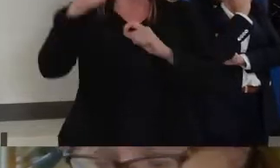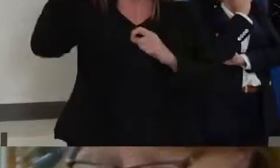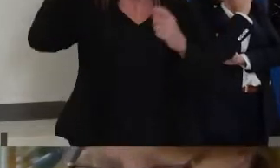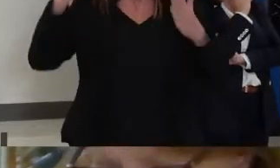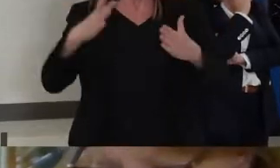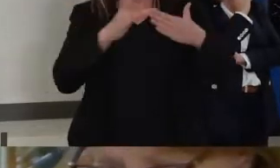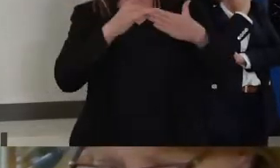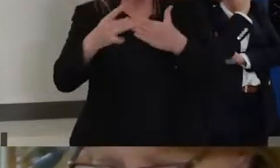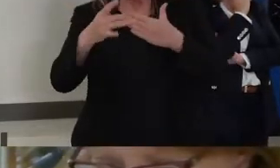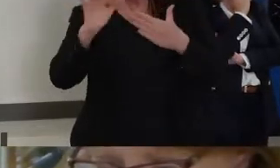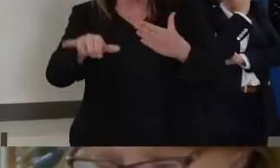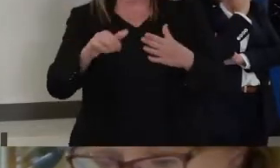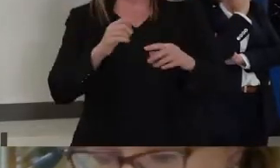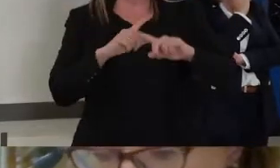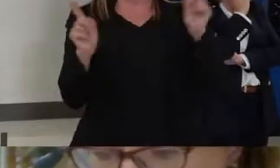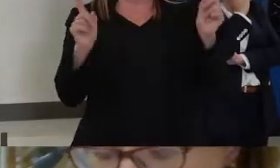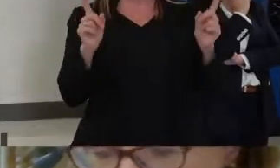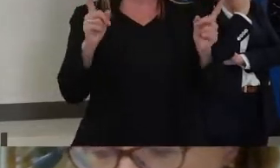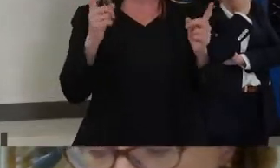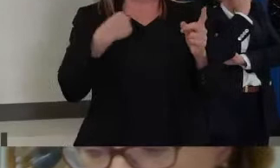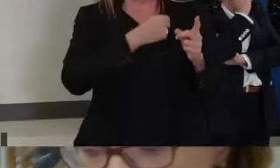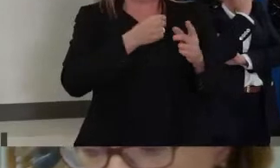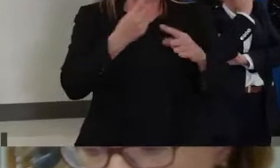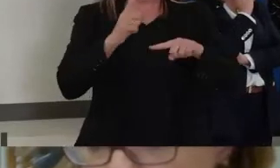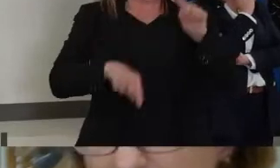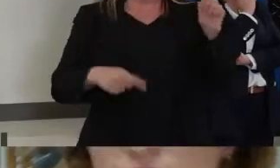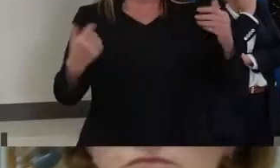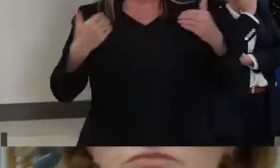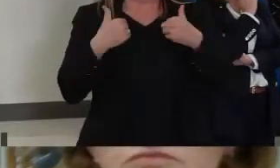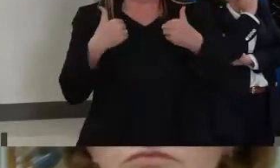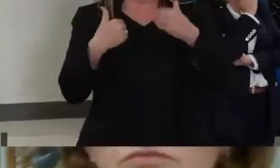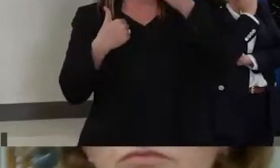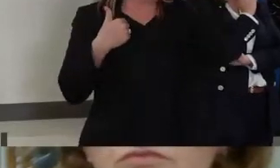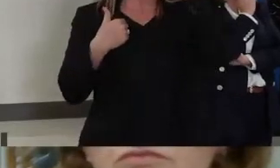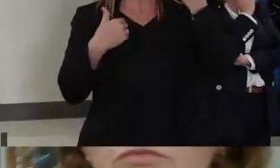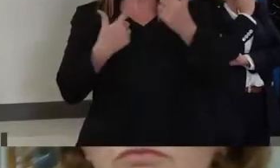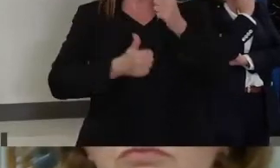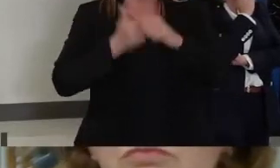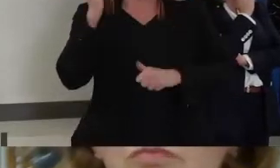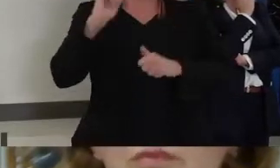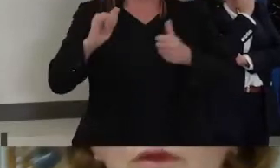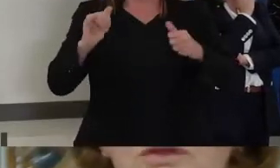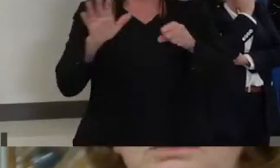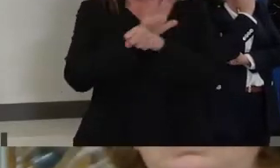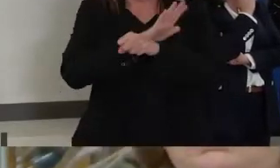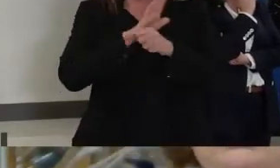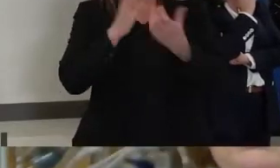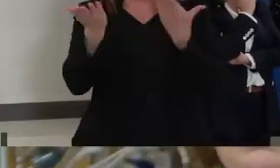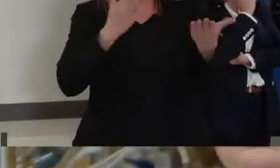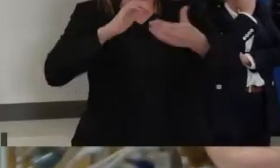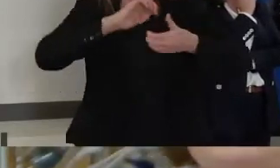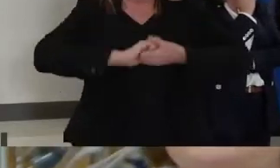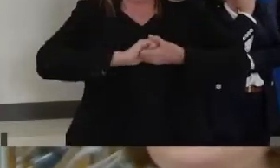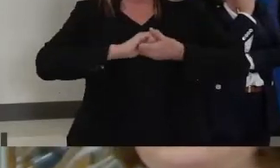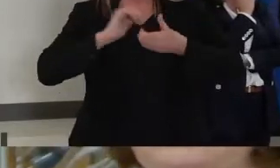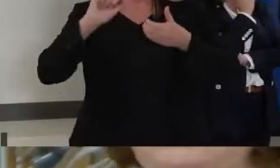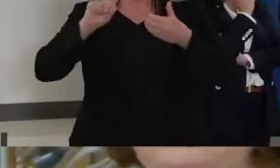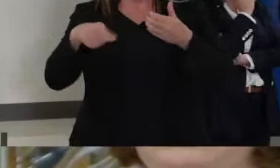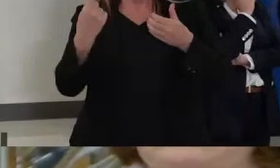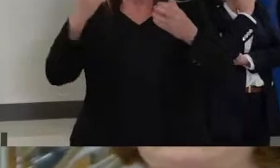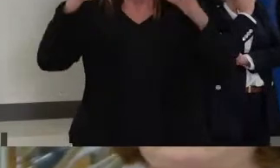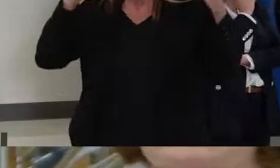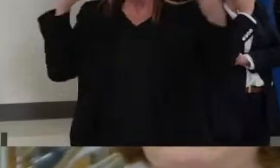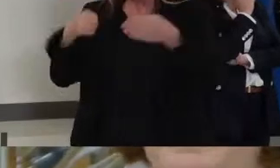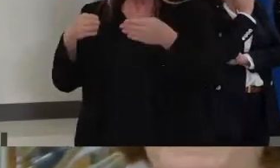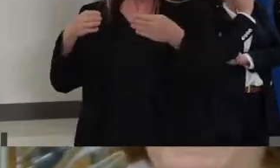leading that effort, but we can no longer have the bulk of these full-service partnerships focused on